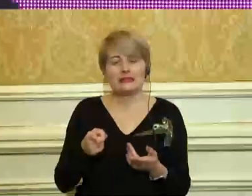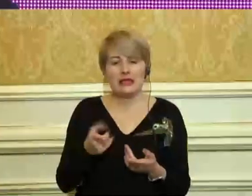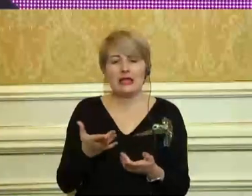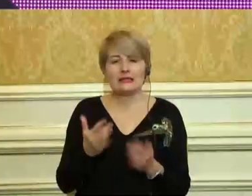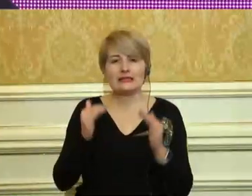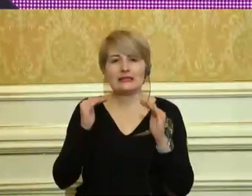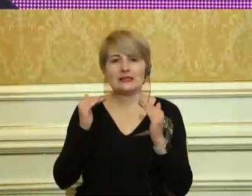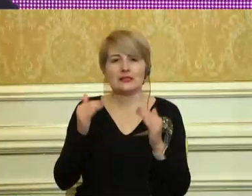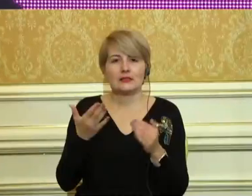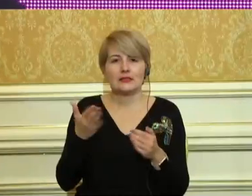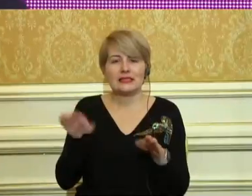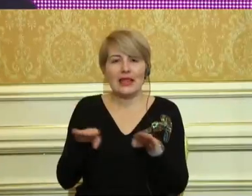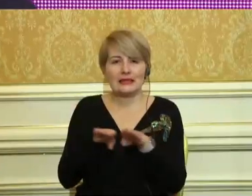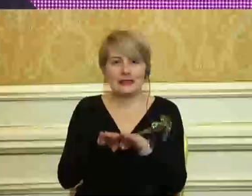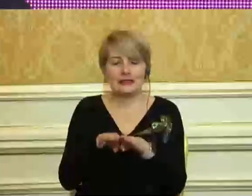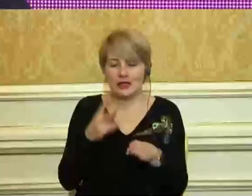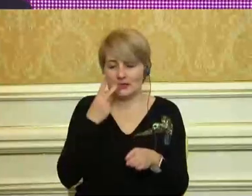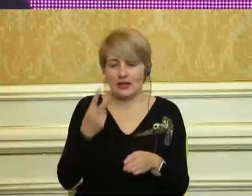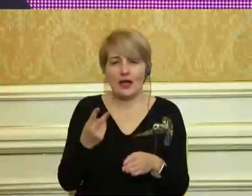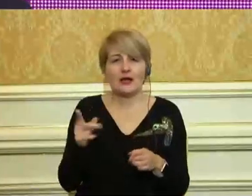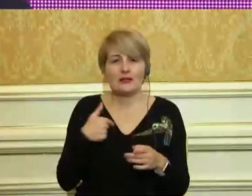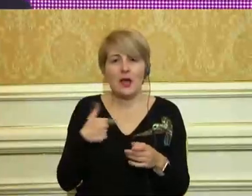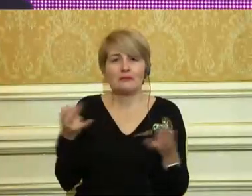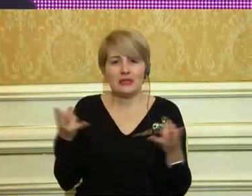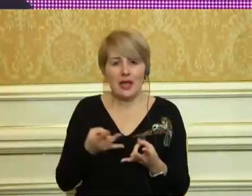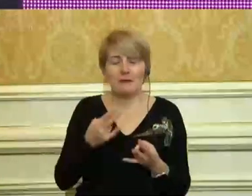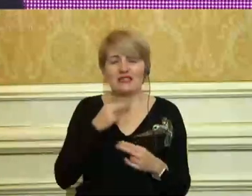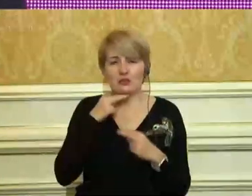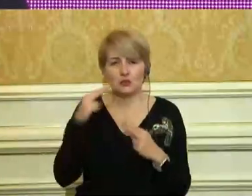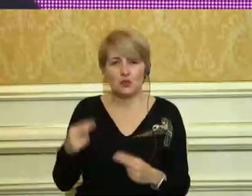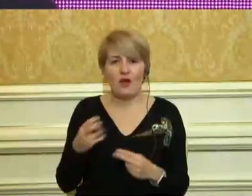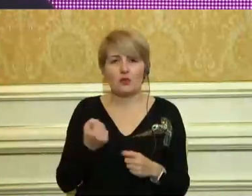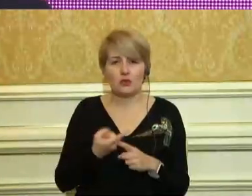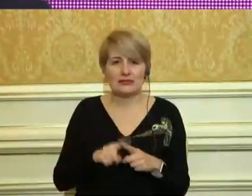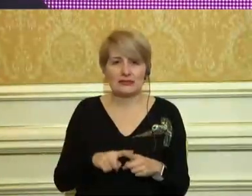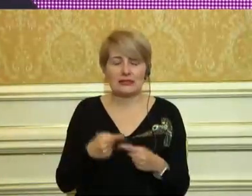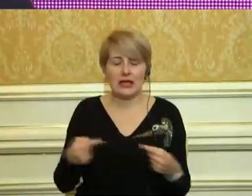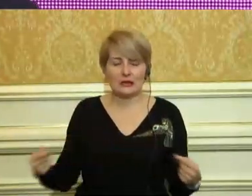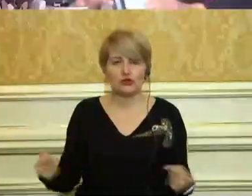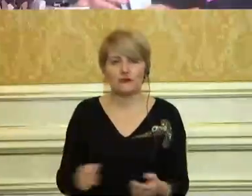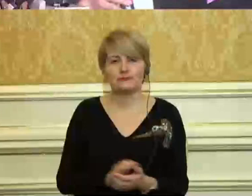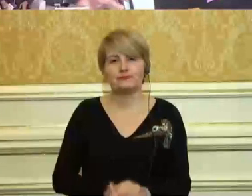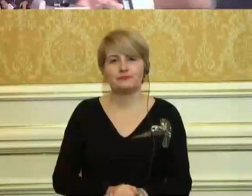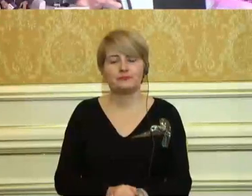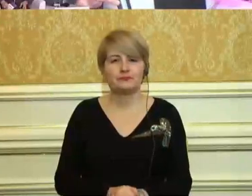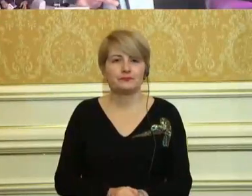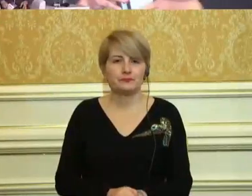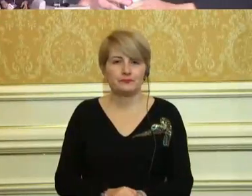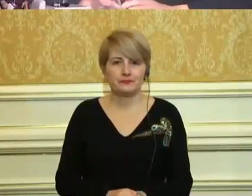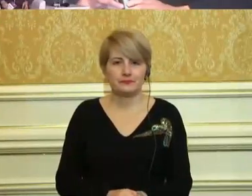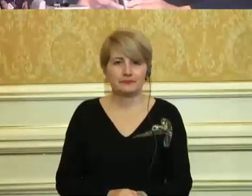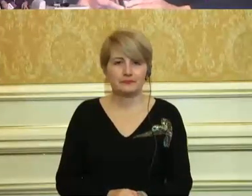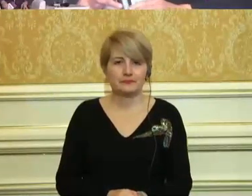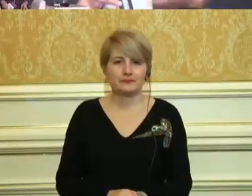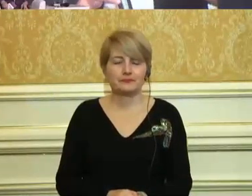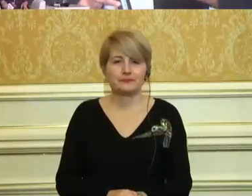absolutely official statistics, and I think that we have to take our attention to pay our attention to